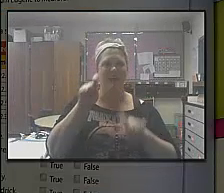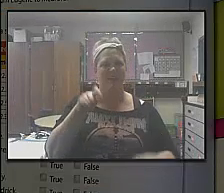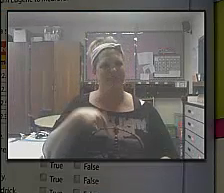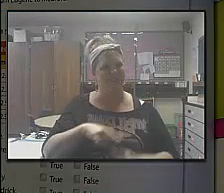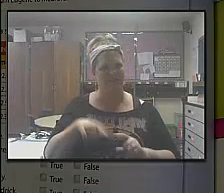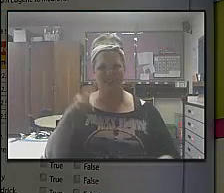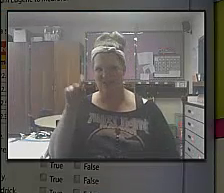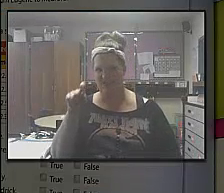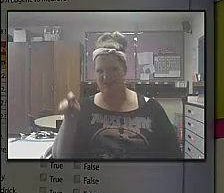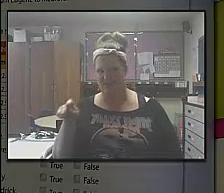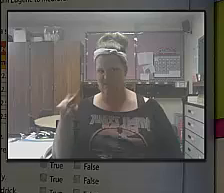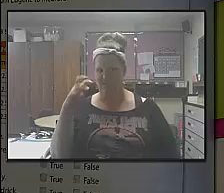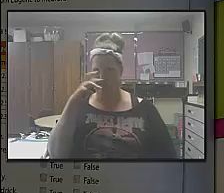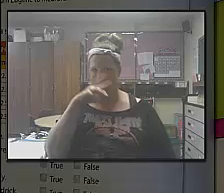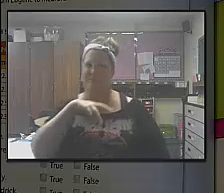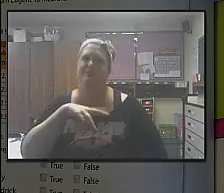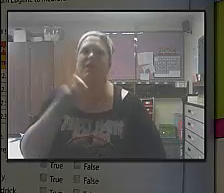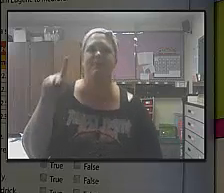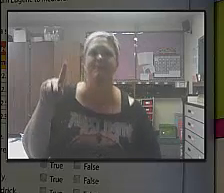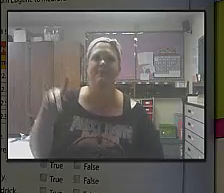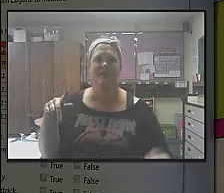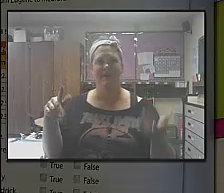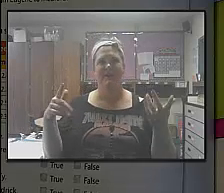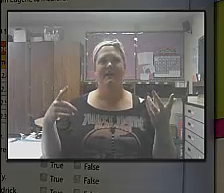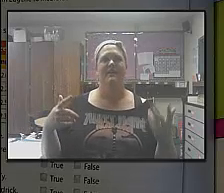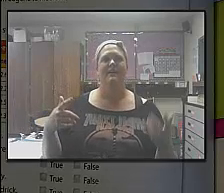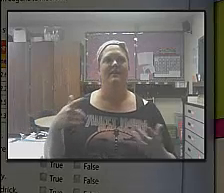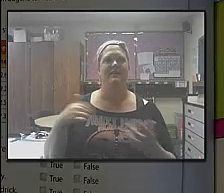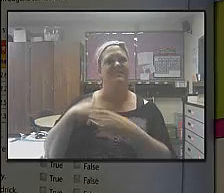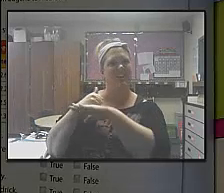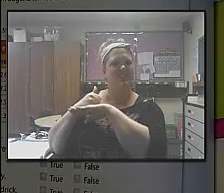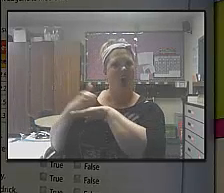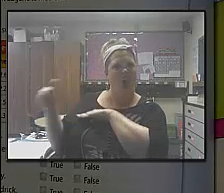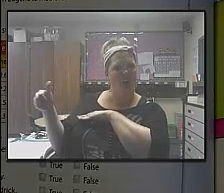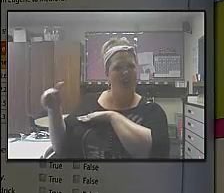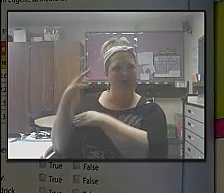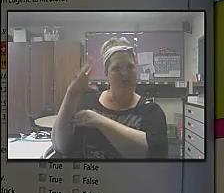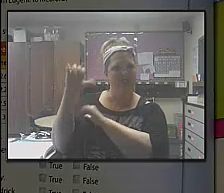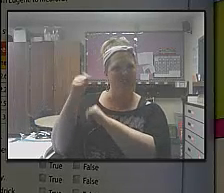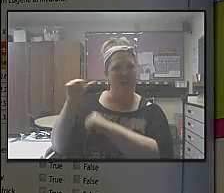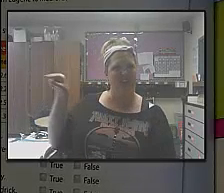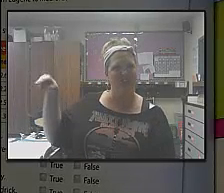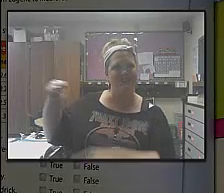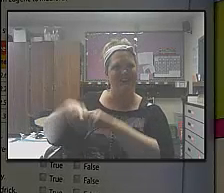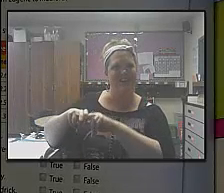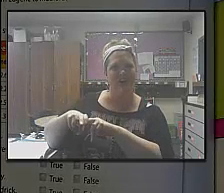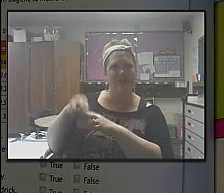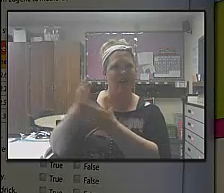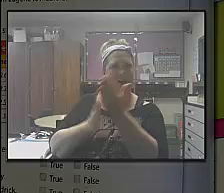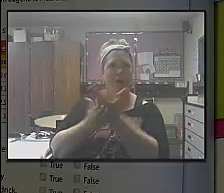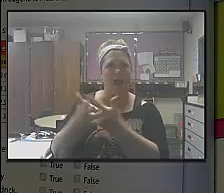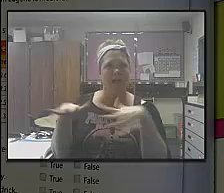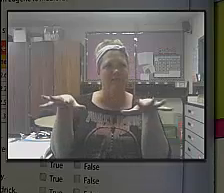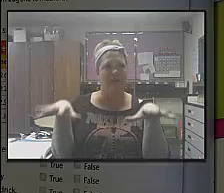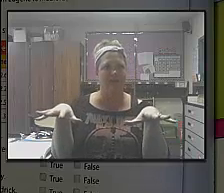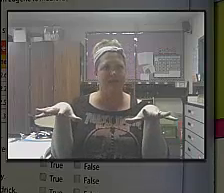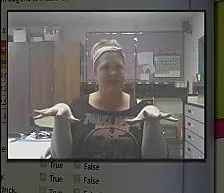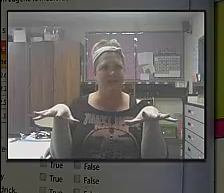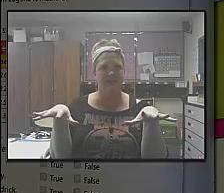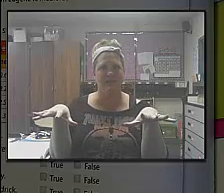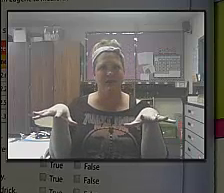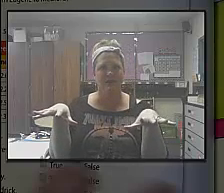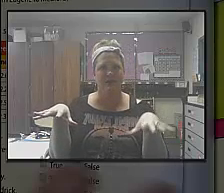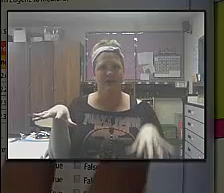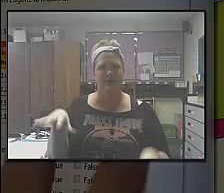right button, but if my cursor is all weird. Go that one over. She's gonna blame me. No, that's It's fine. her fault, Miss Schneider. She's sitting over this there. the Her cover hands are picture? like